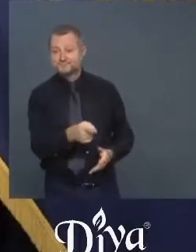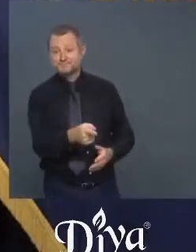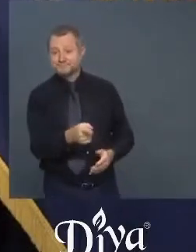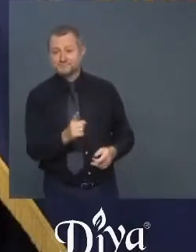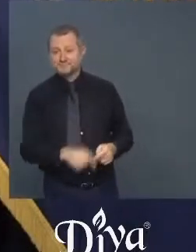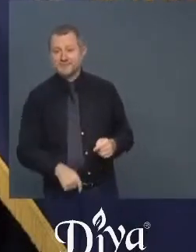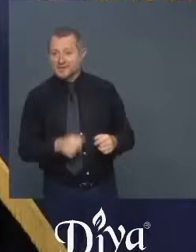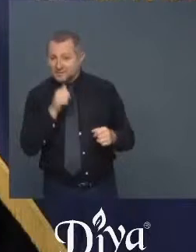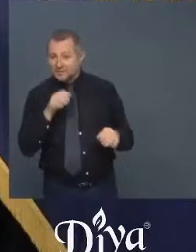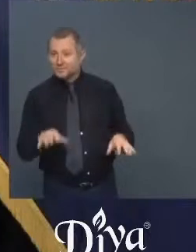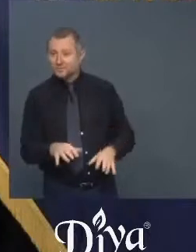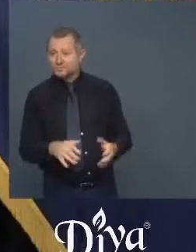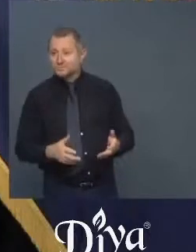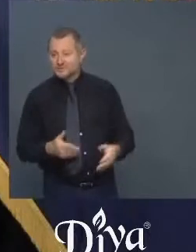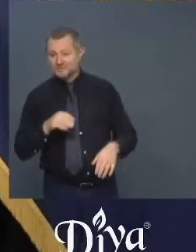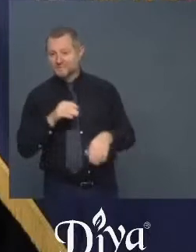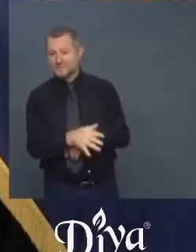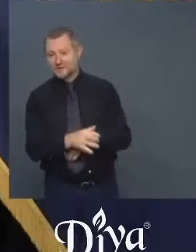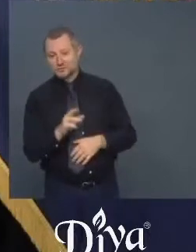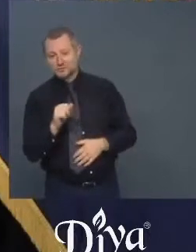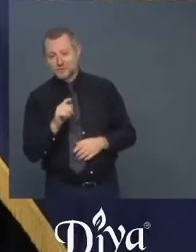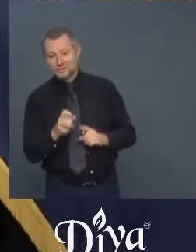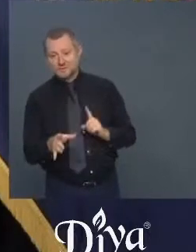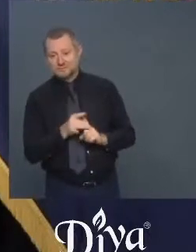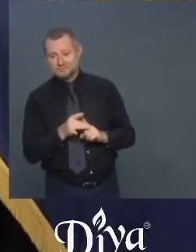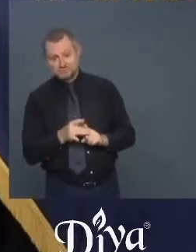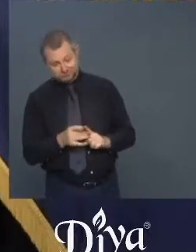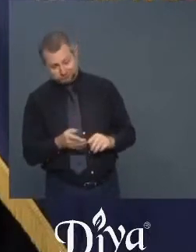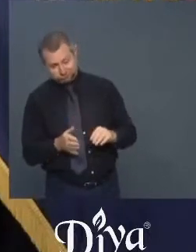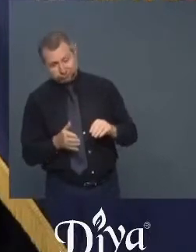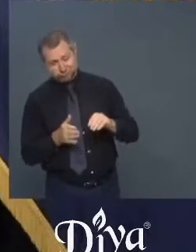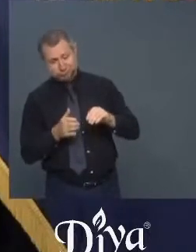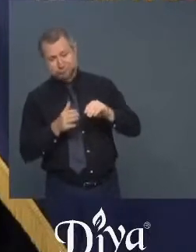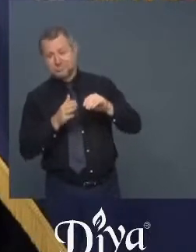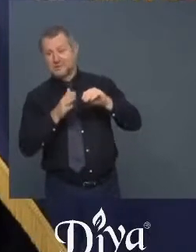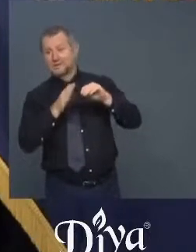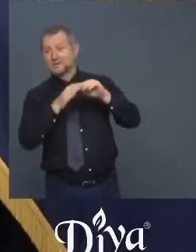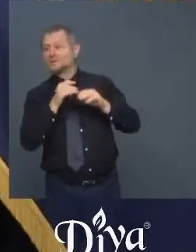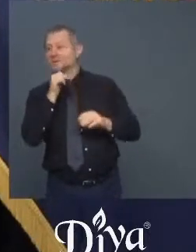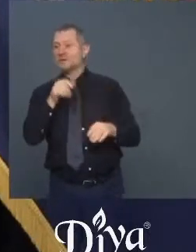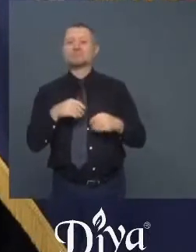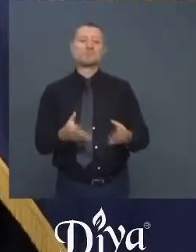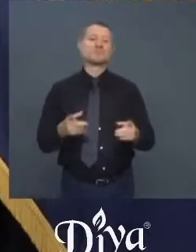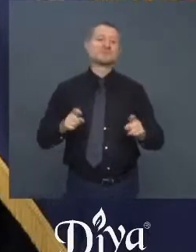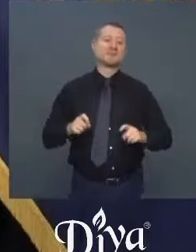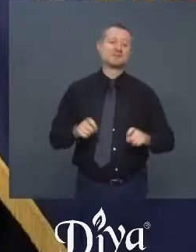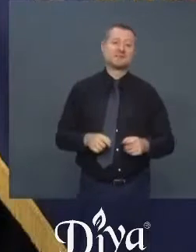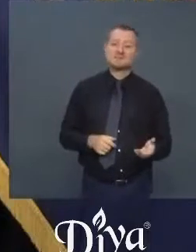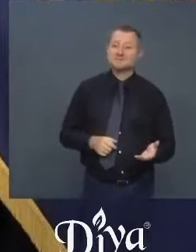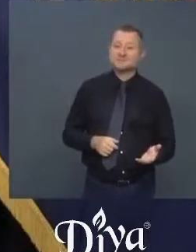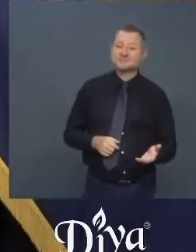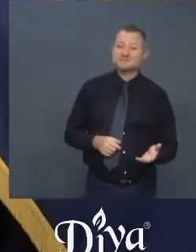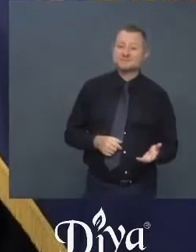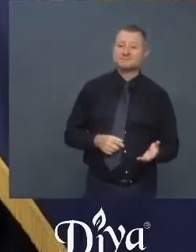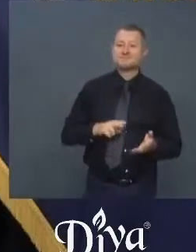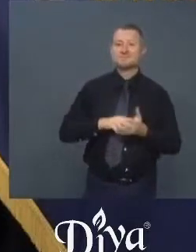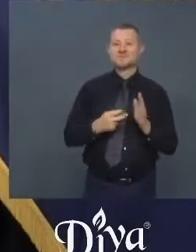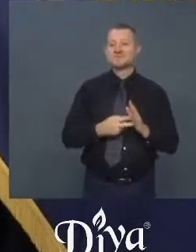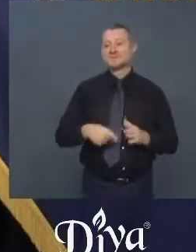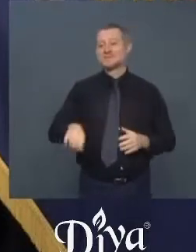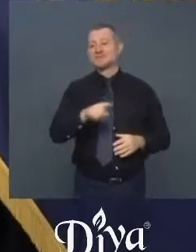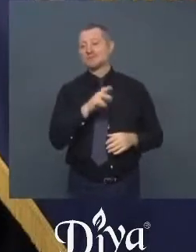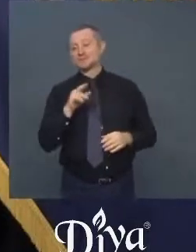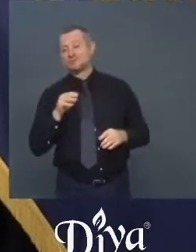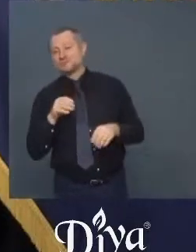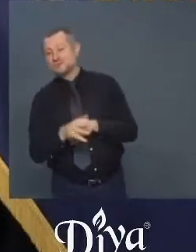rate because they didn't do the tests. So you can't have a bona fide infection rate number if they didn't do the